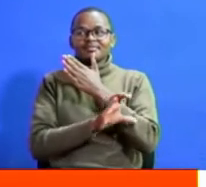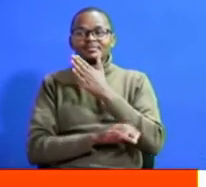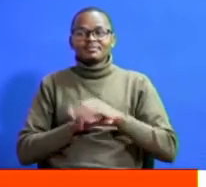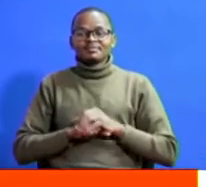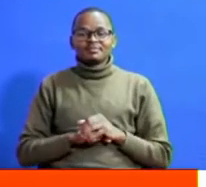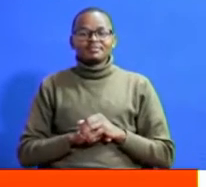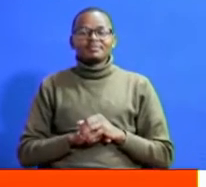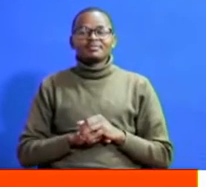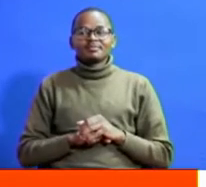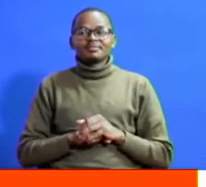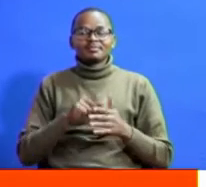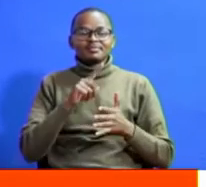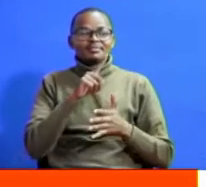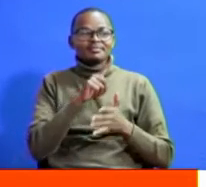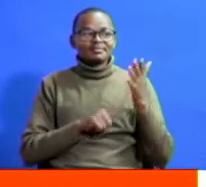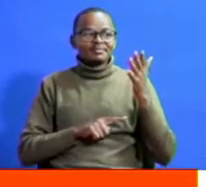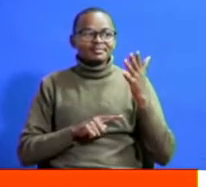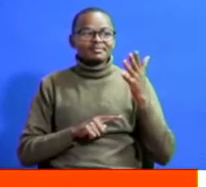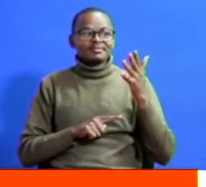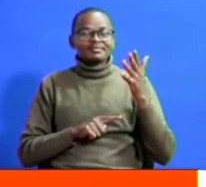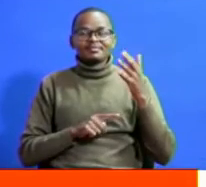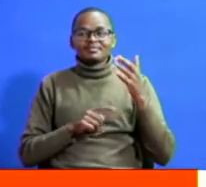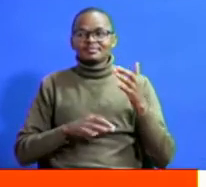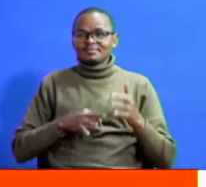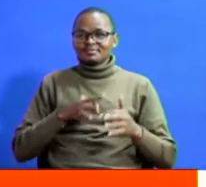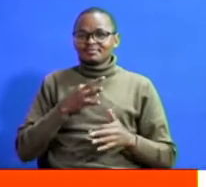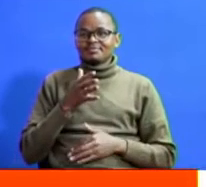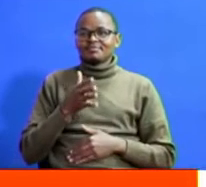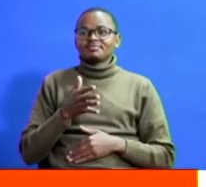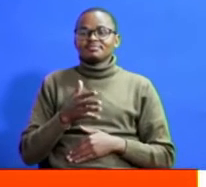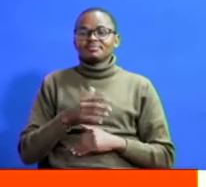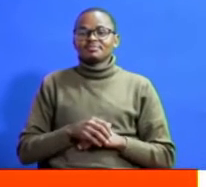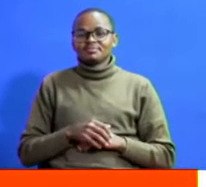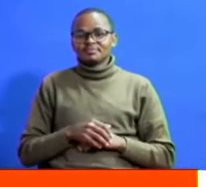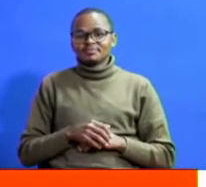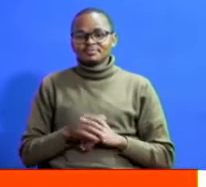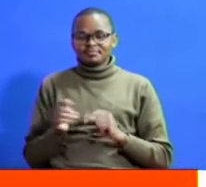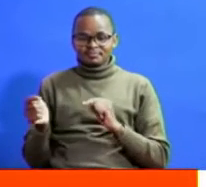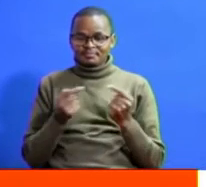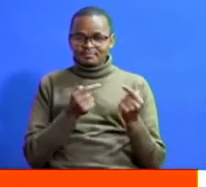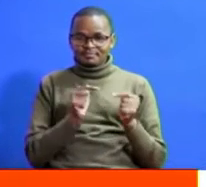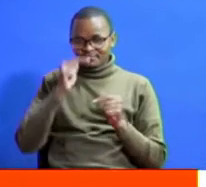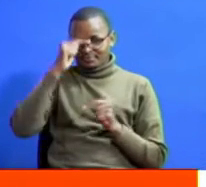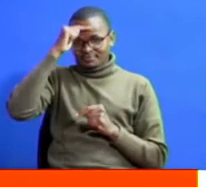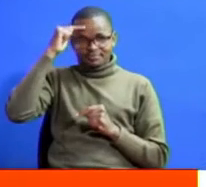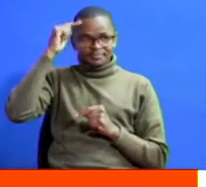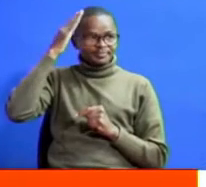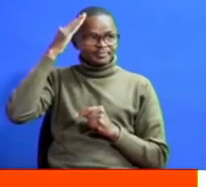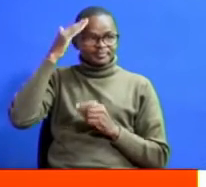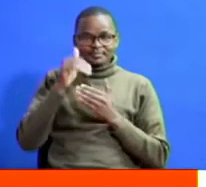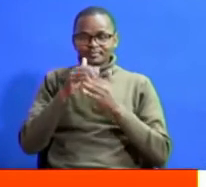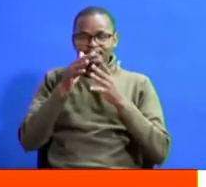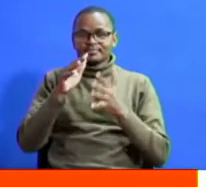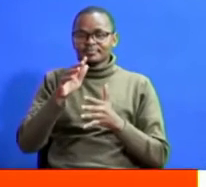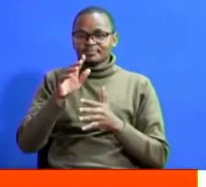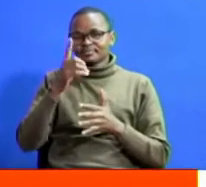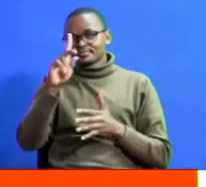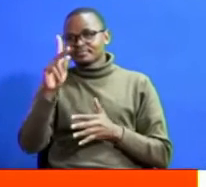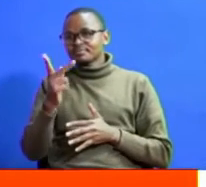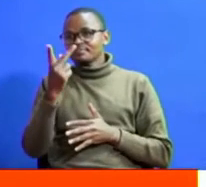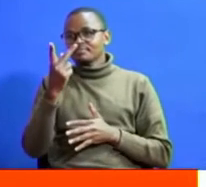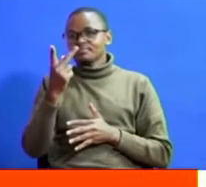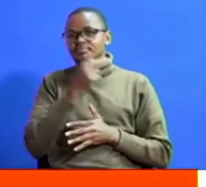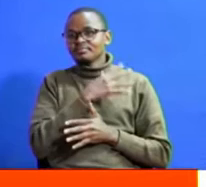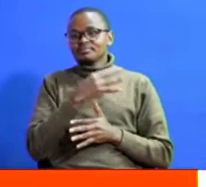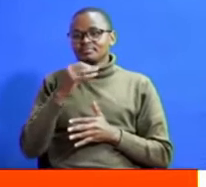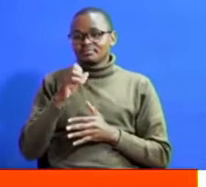now, Ketera, I don't know, what are you feeling about this race? Because we understand you're a lead, of course, in the Kenya Kwanza team.